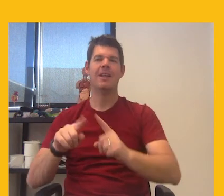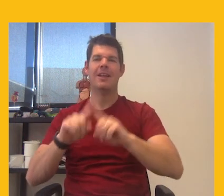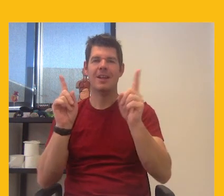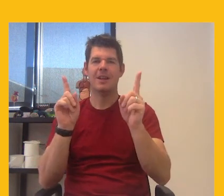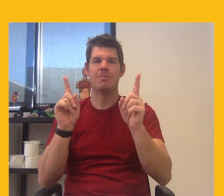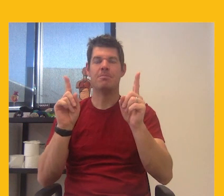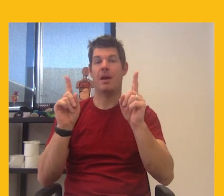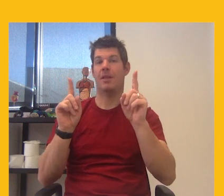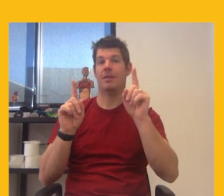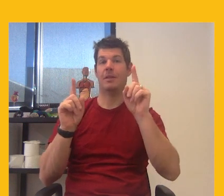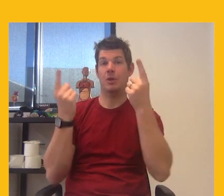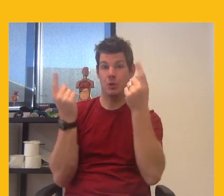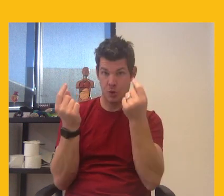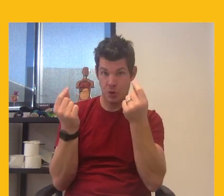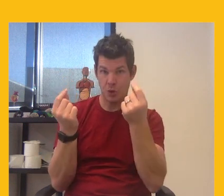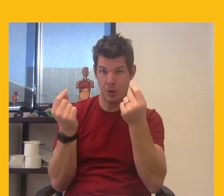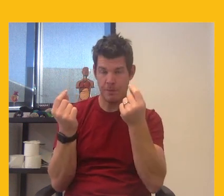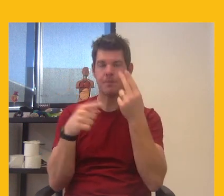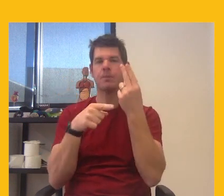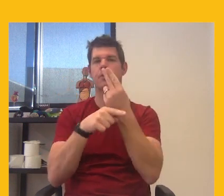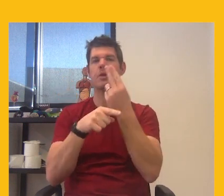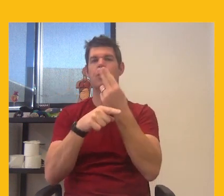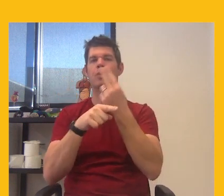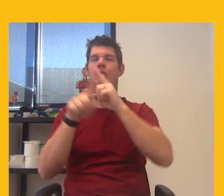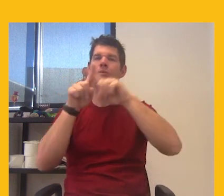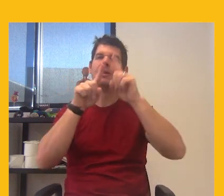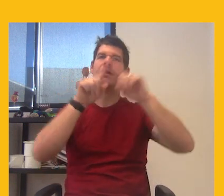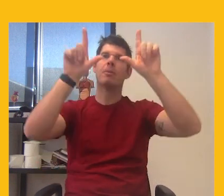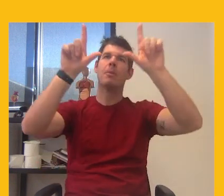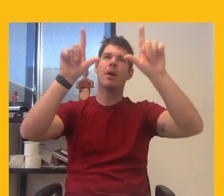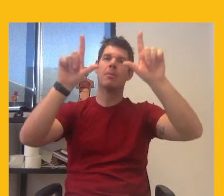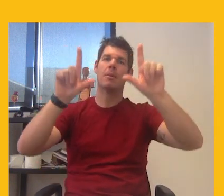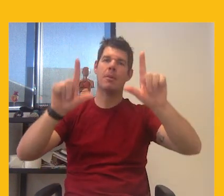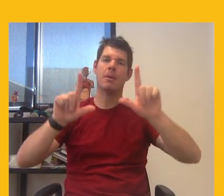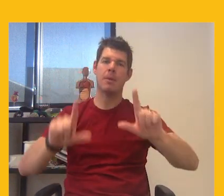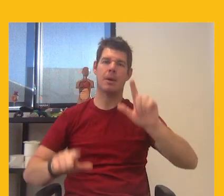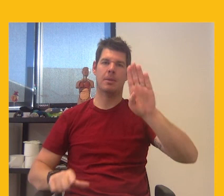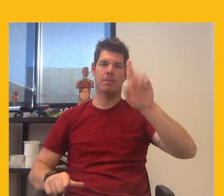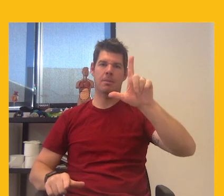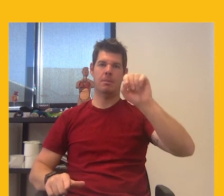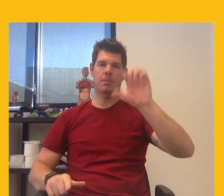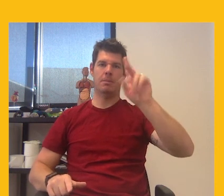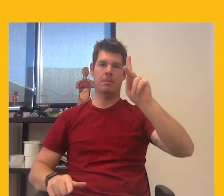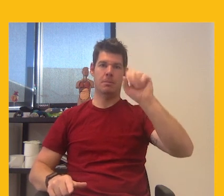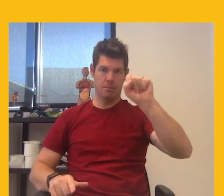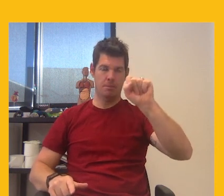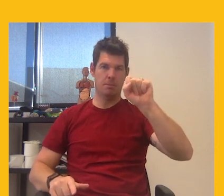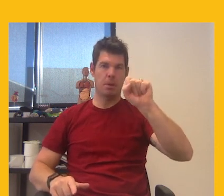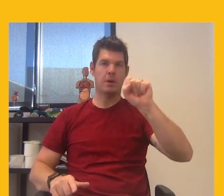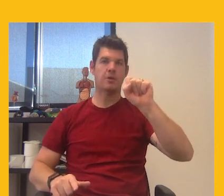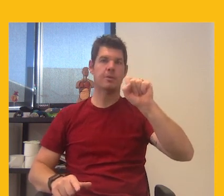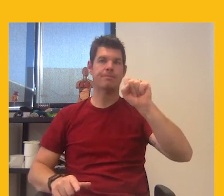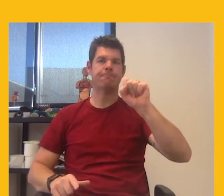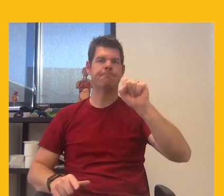but the task that we're putting out there as a challenge for you to do for next week is to use the blocks that